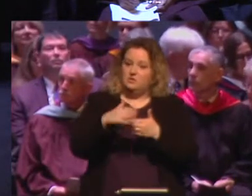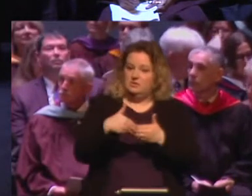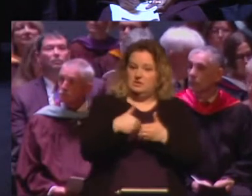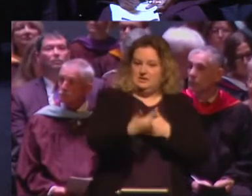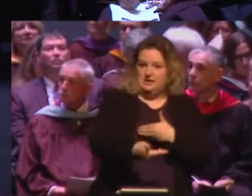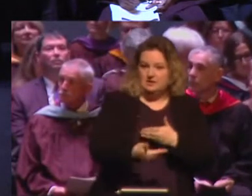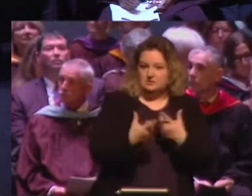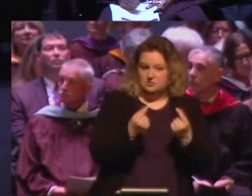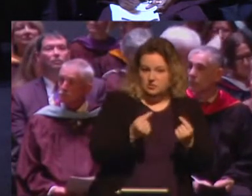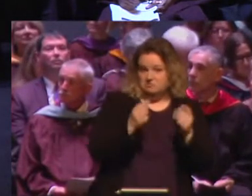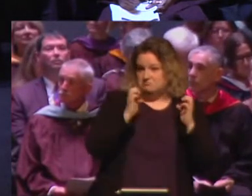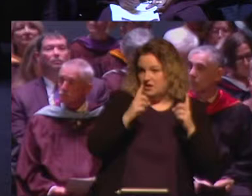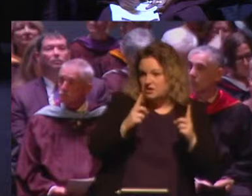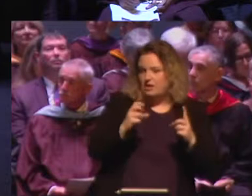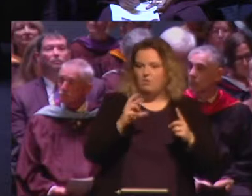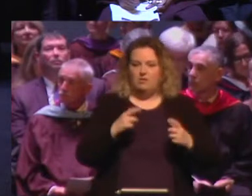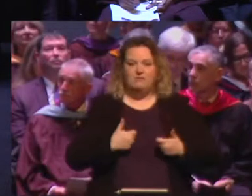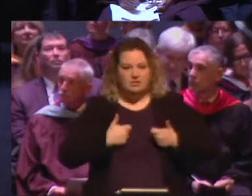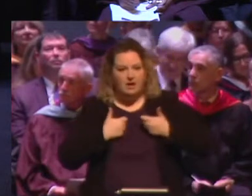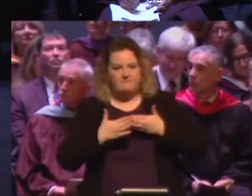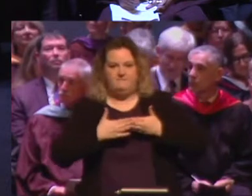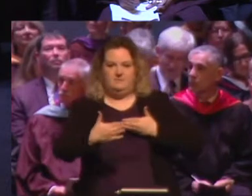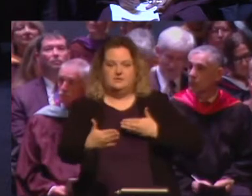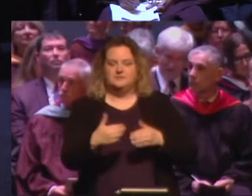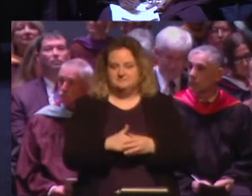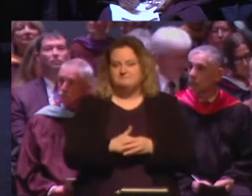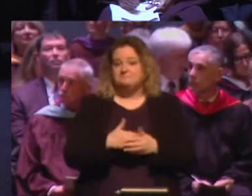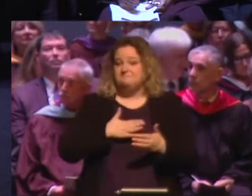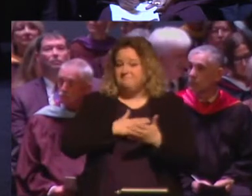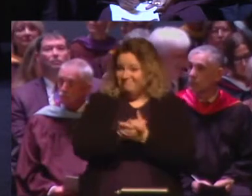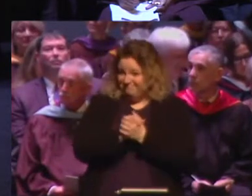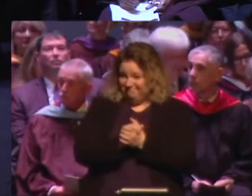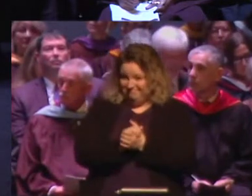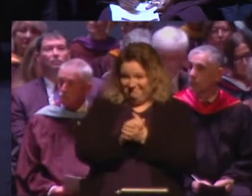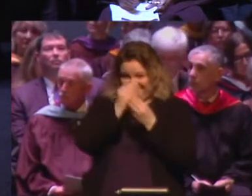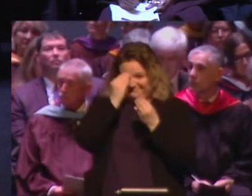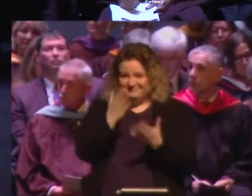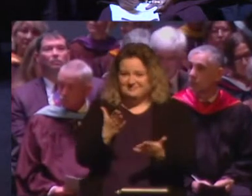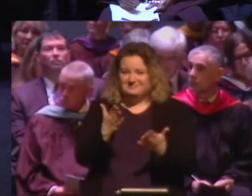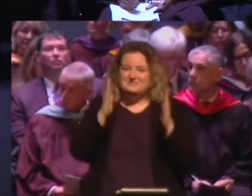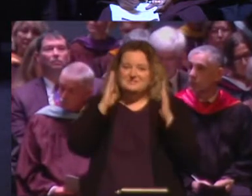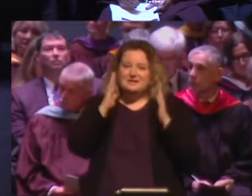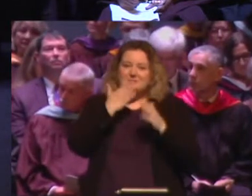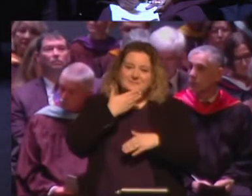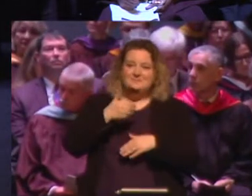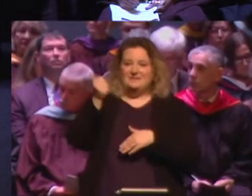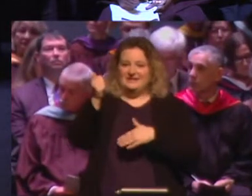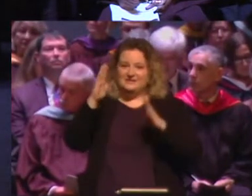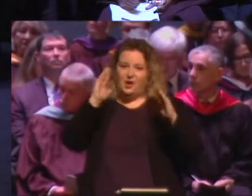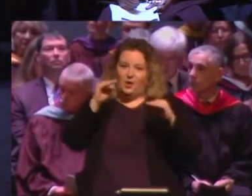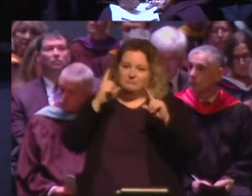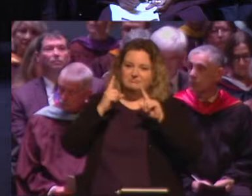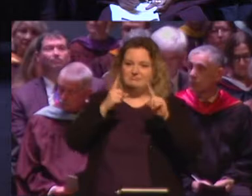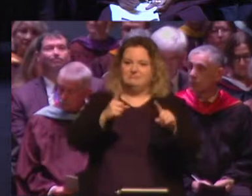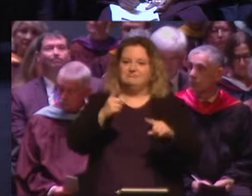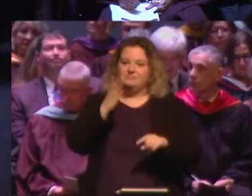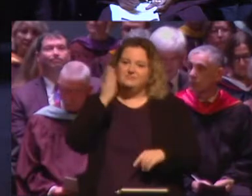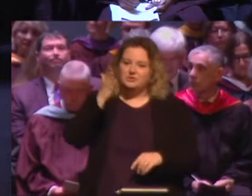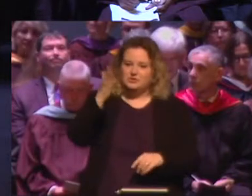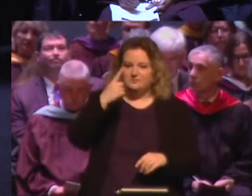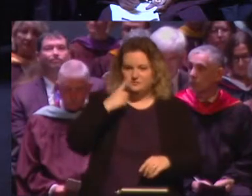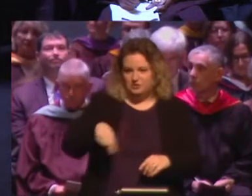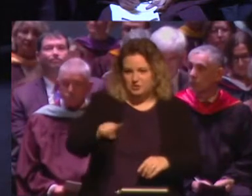life. Please accept congratulations and best wishes from the college and its